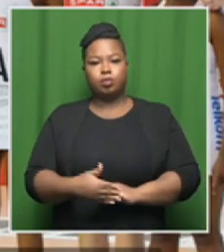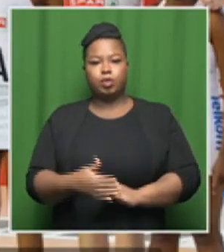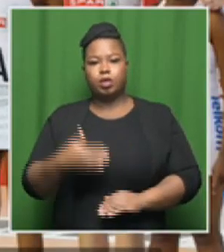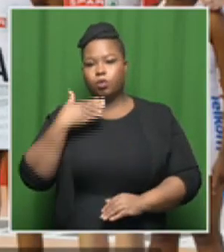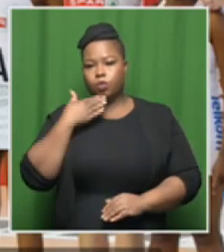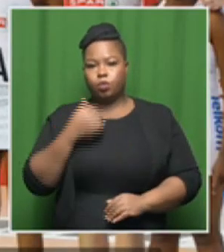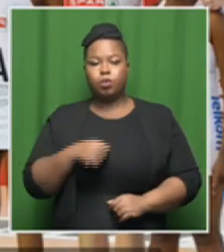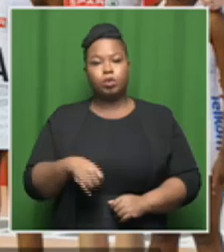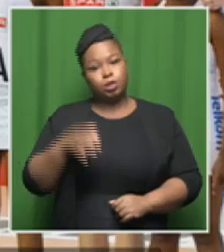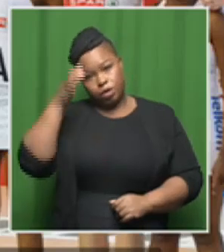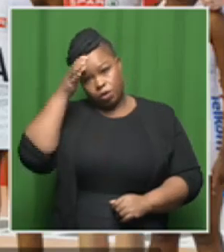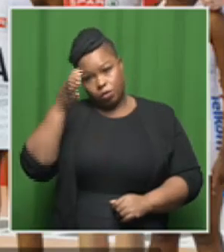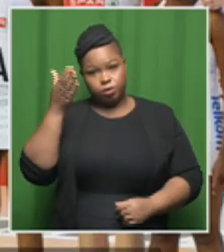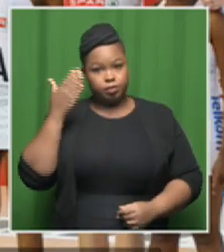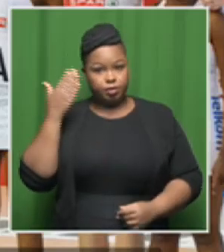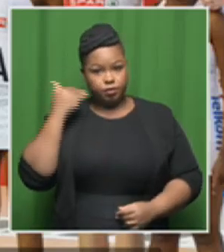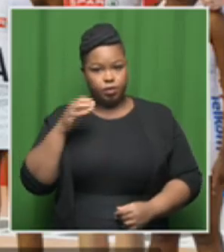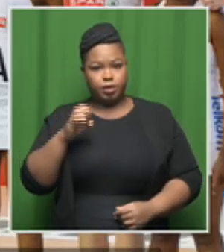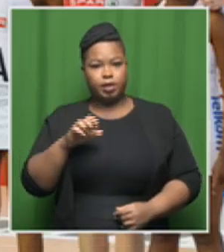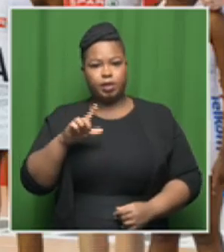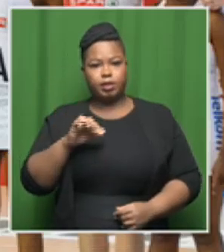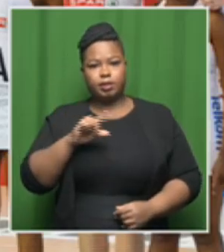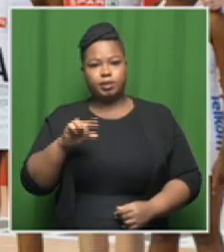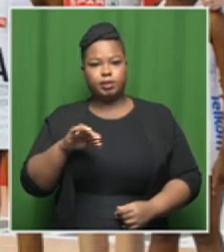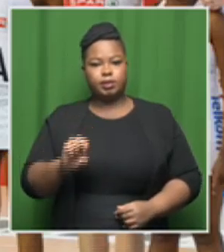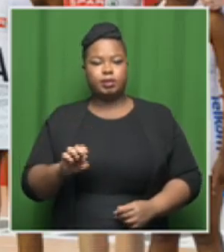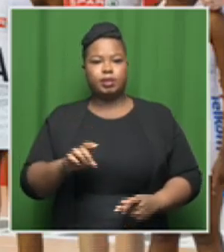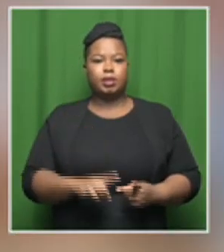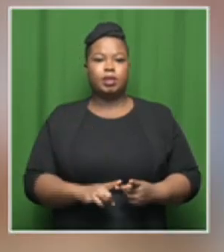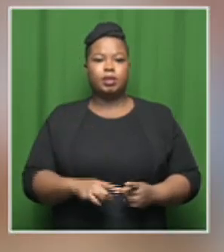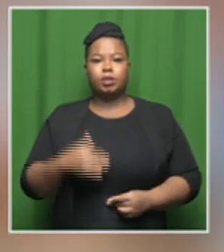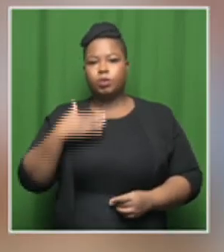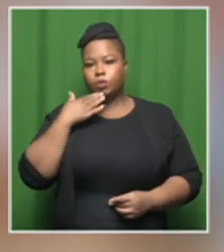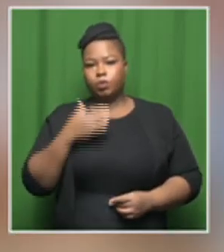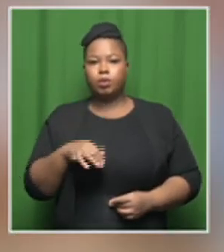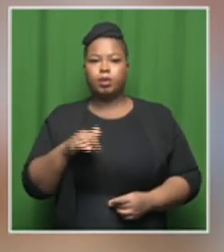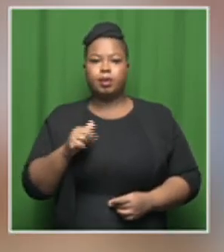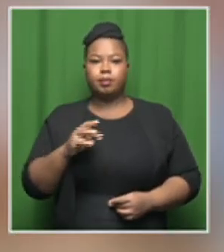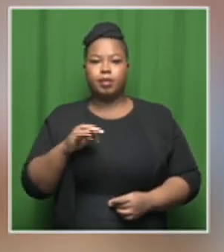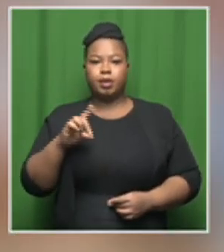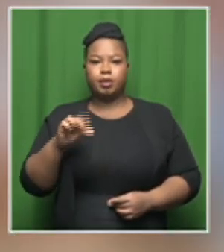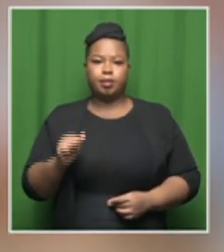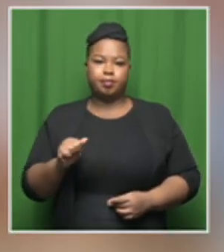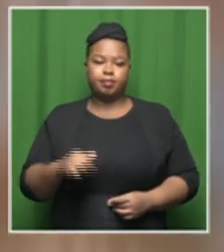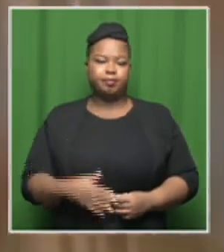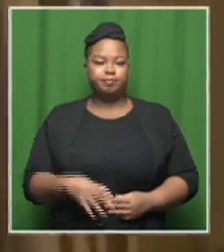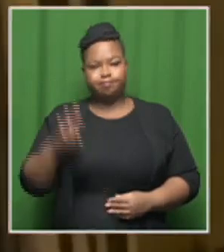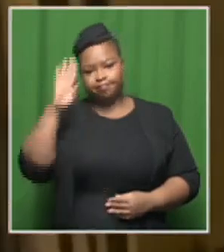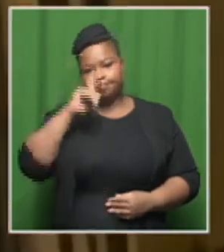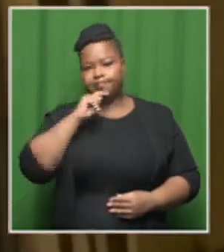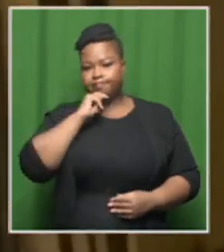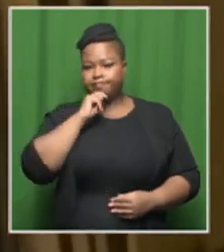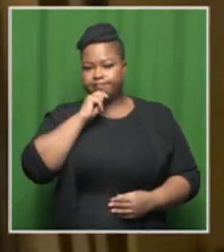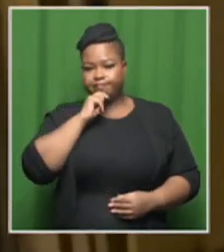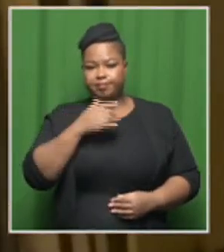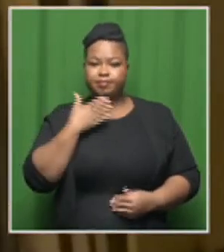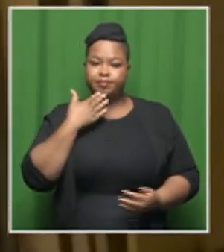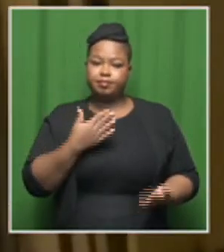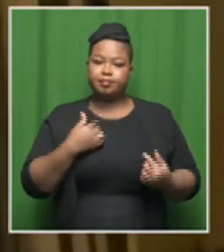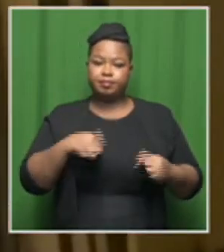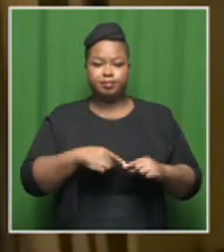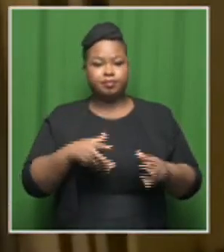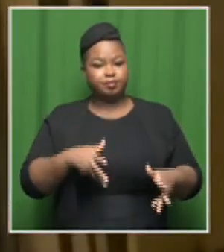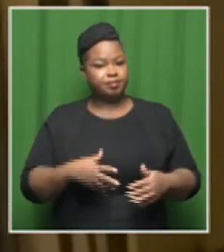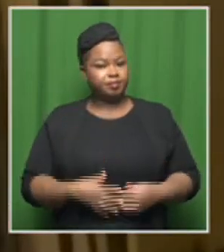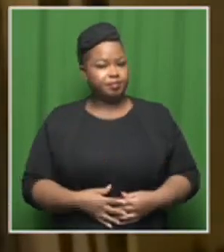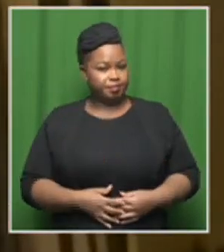former Proteas Coach Elize Kotze, as well as former Proteas captain Amanda Mynhardt. Good morning, ladies. Thank you so much for joining us on Sports